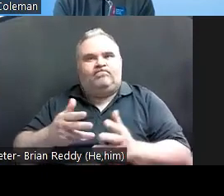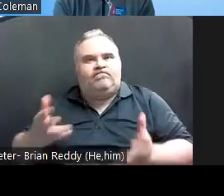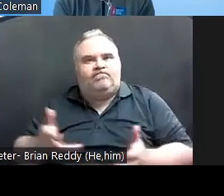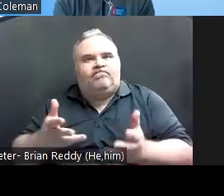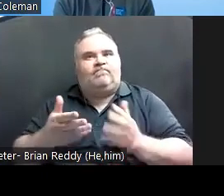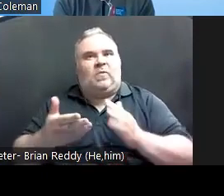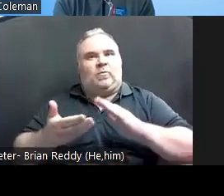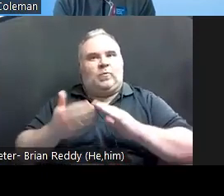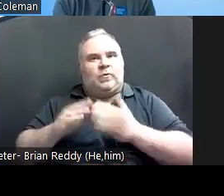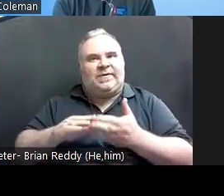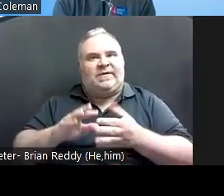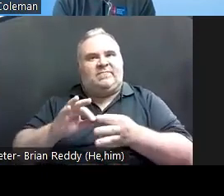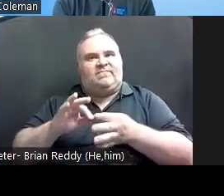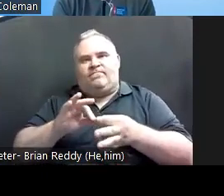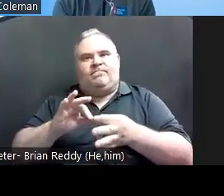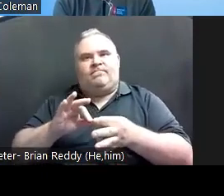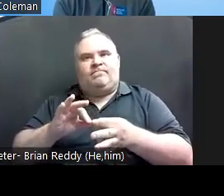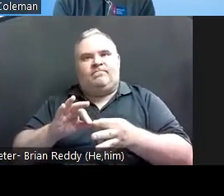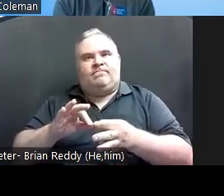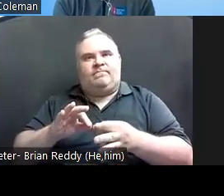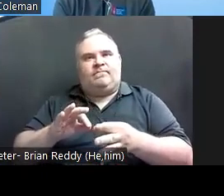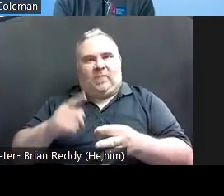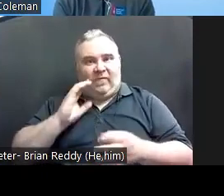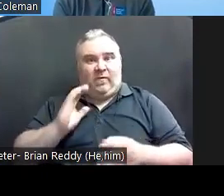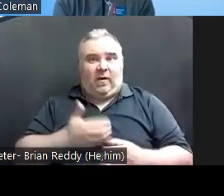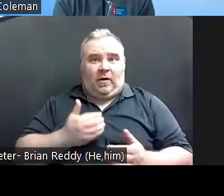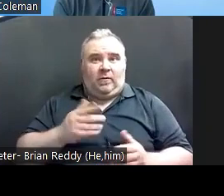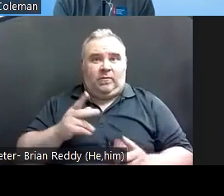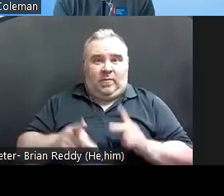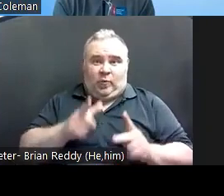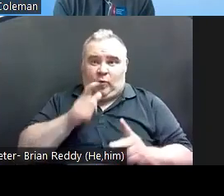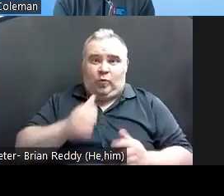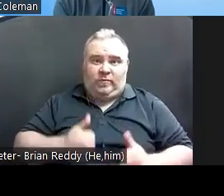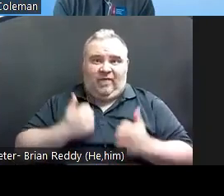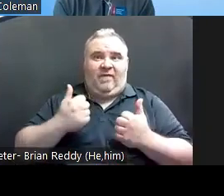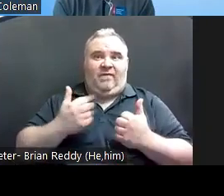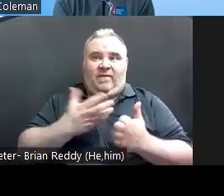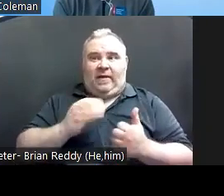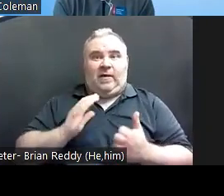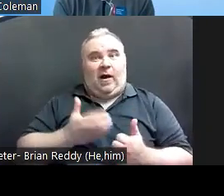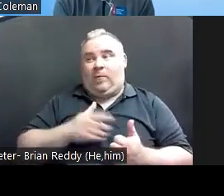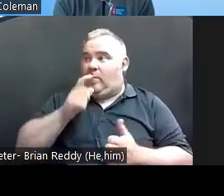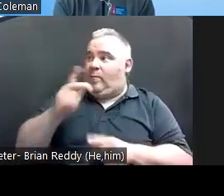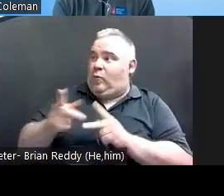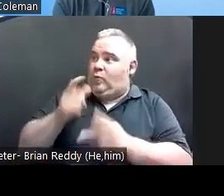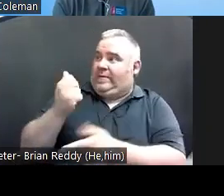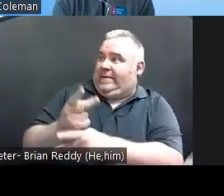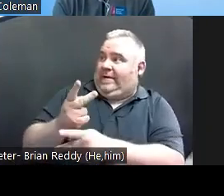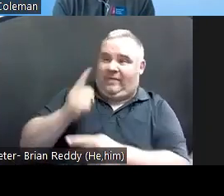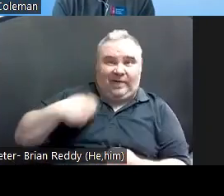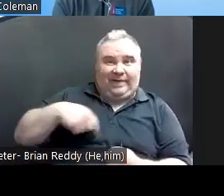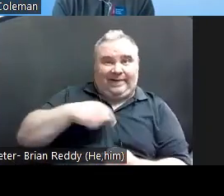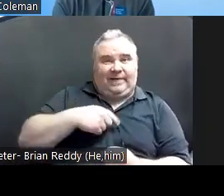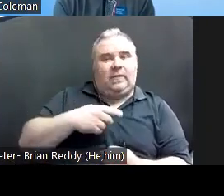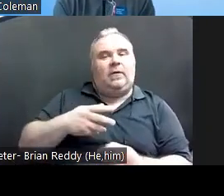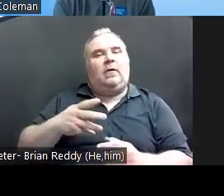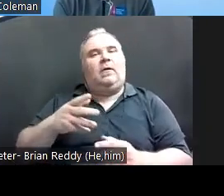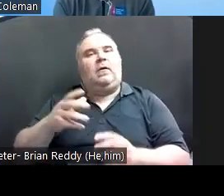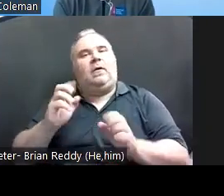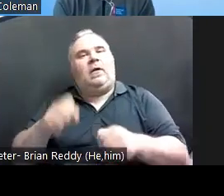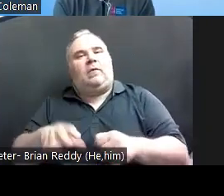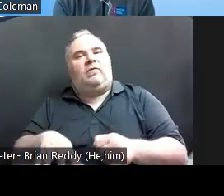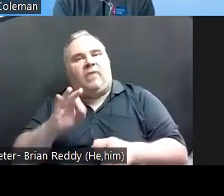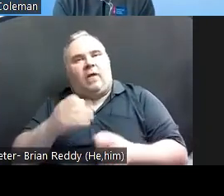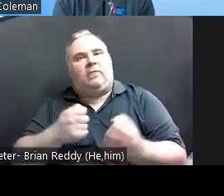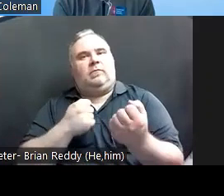community connectivity to for our survivors and our caregivers, so that they can find